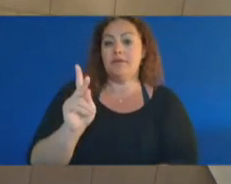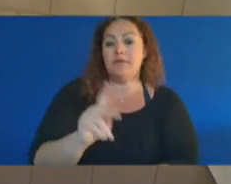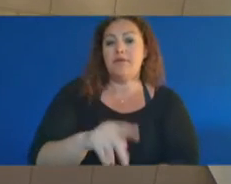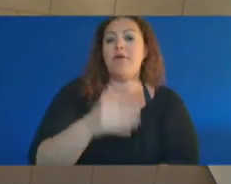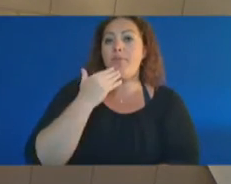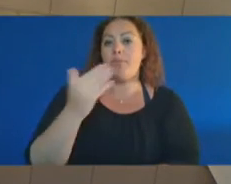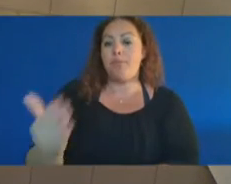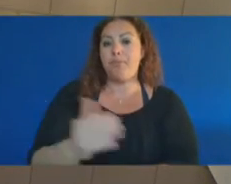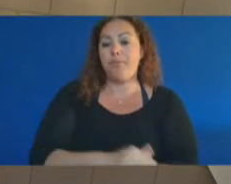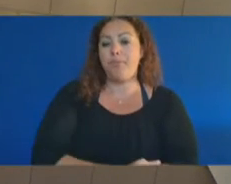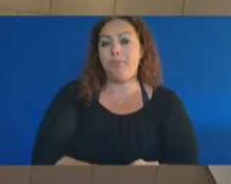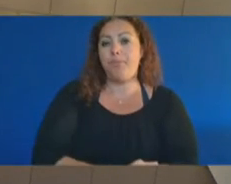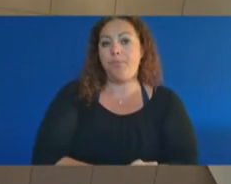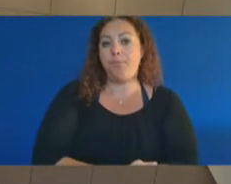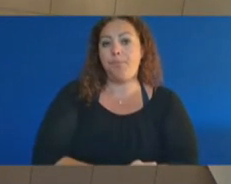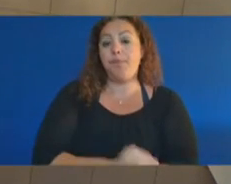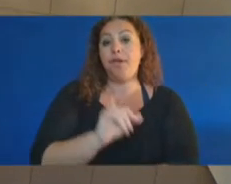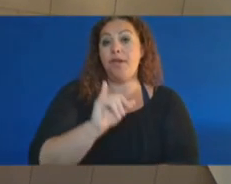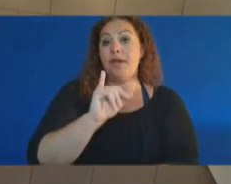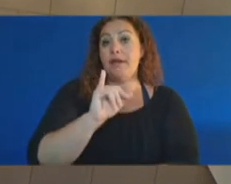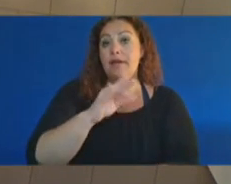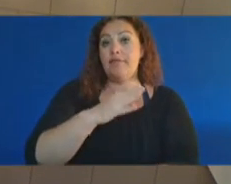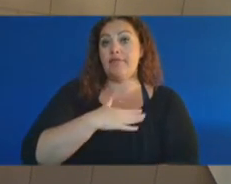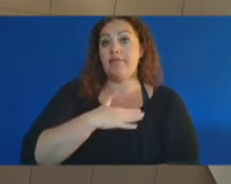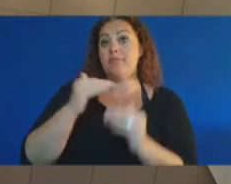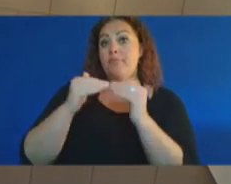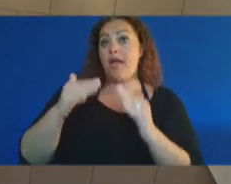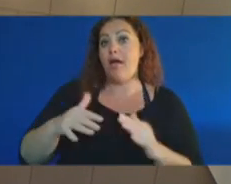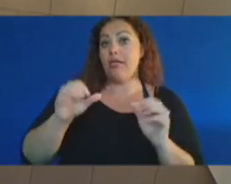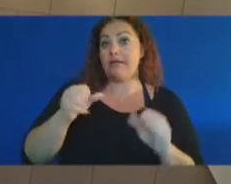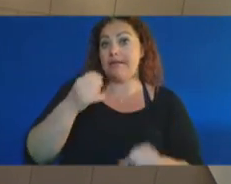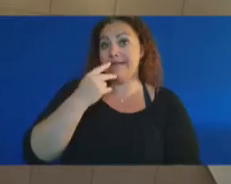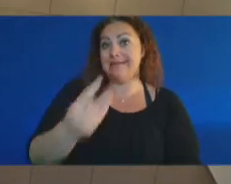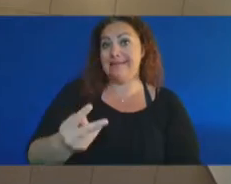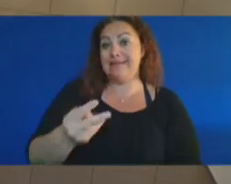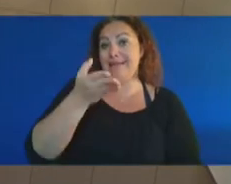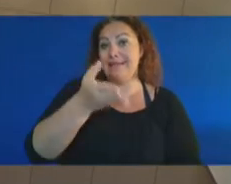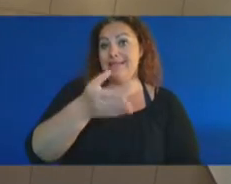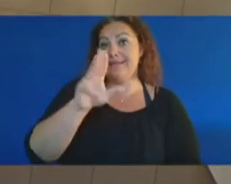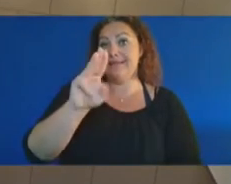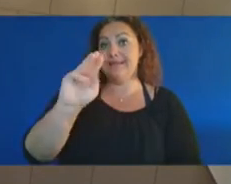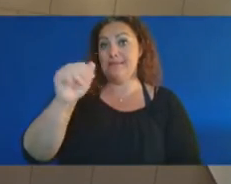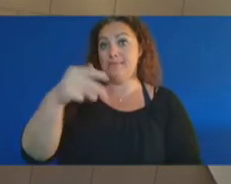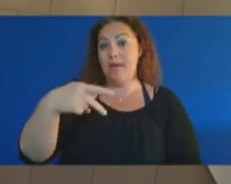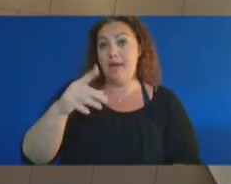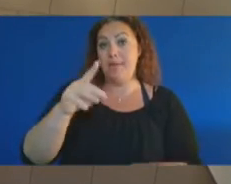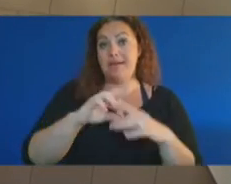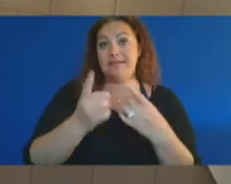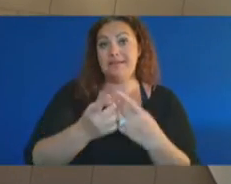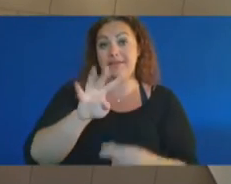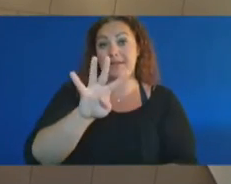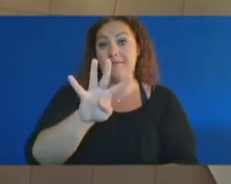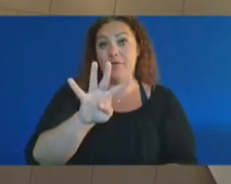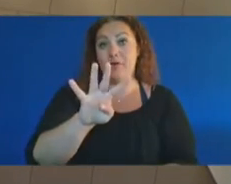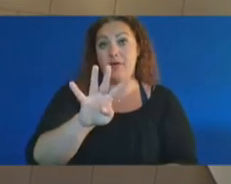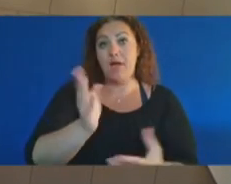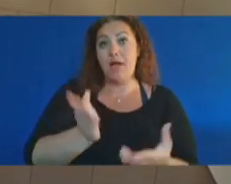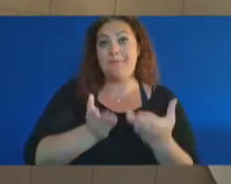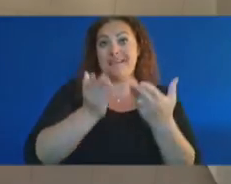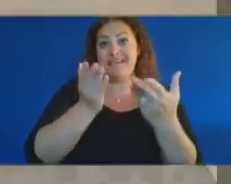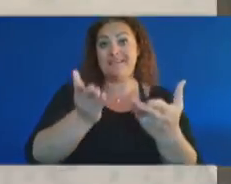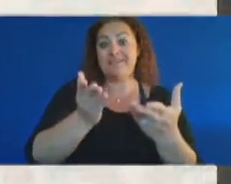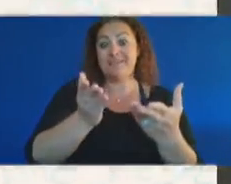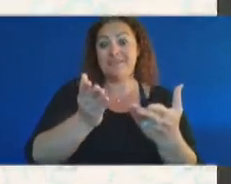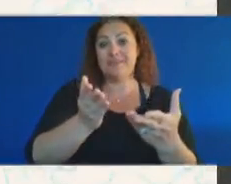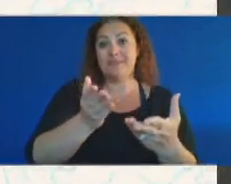you so if my colleagues can see this is a m M of District 4 petitions that are